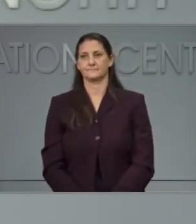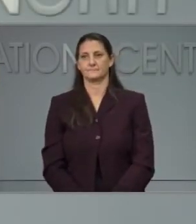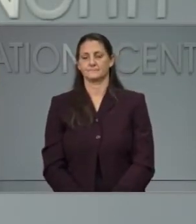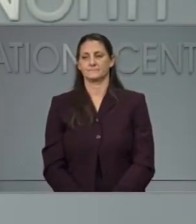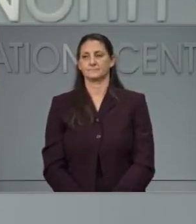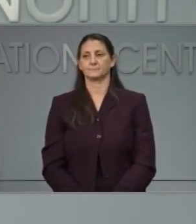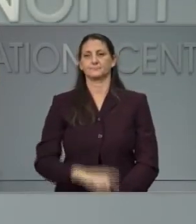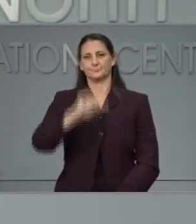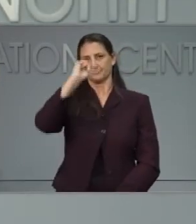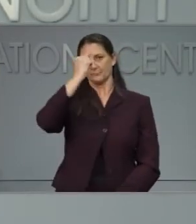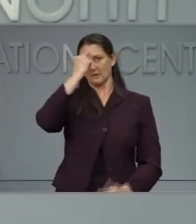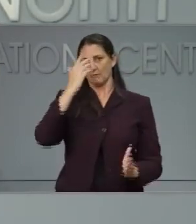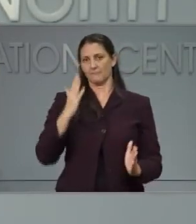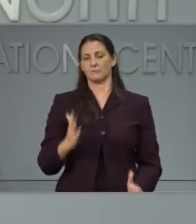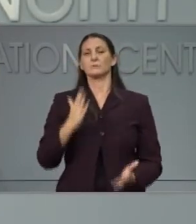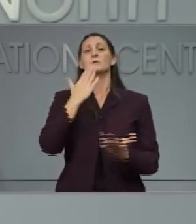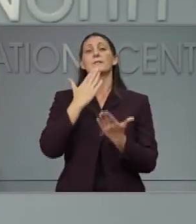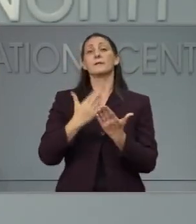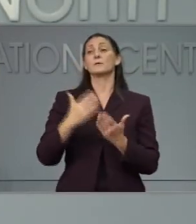Thank you. Next question, please.